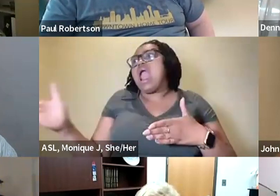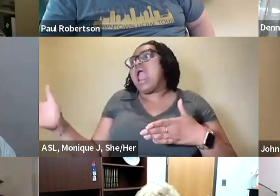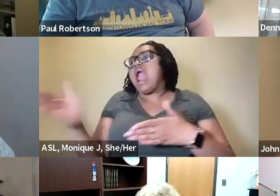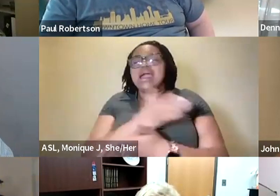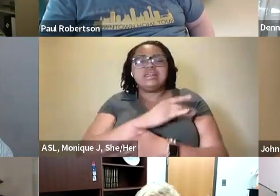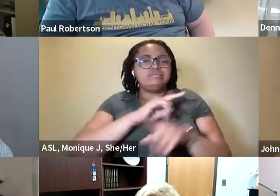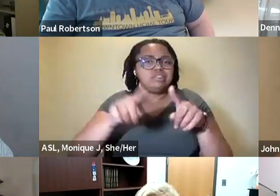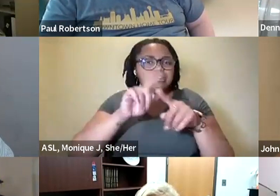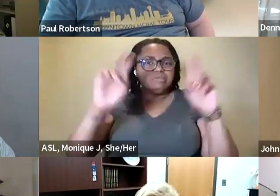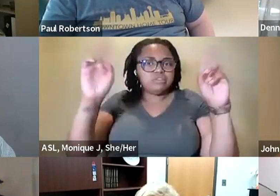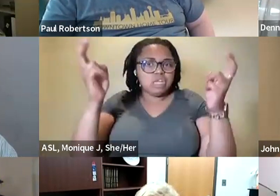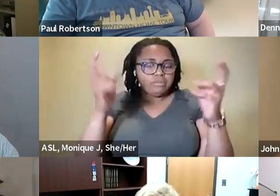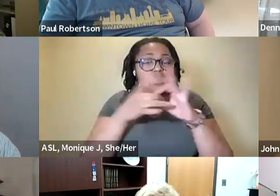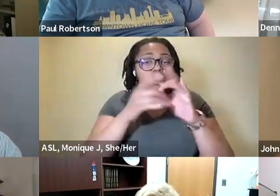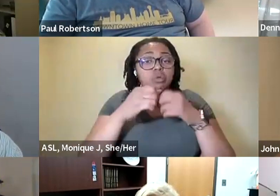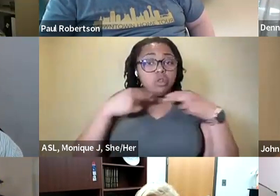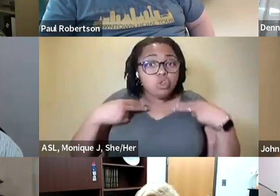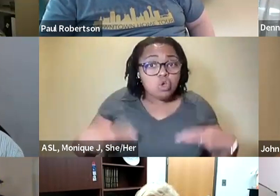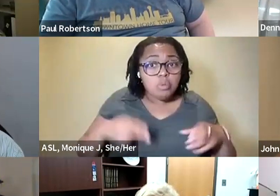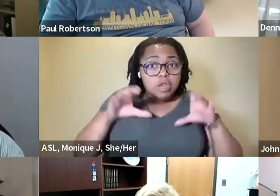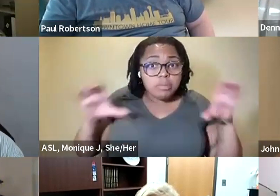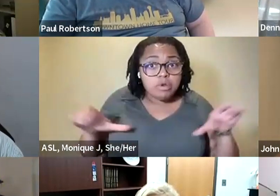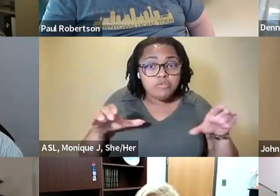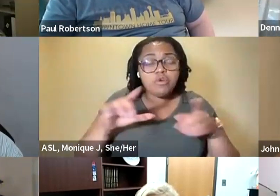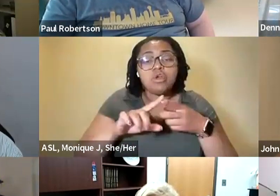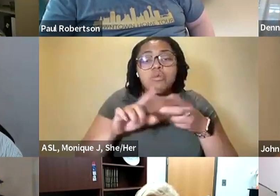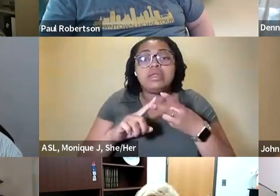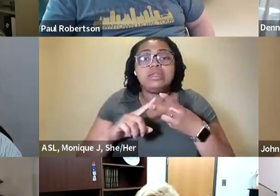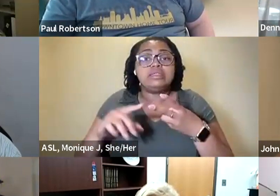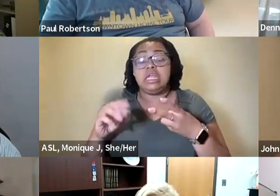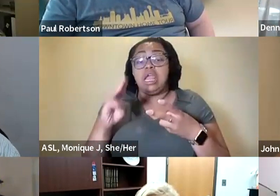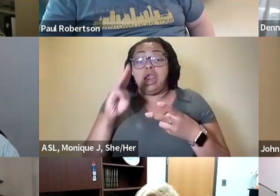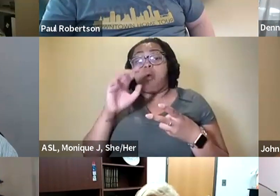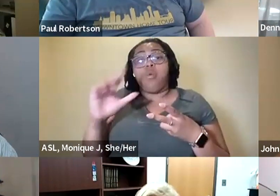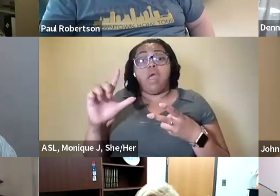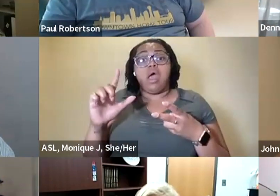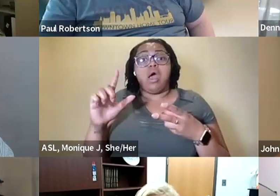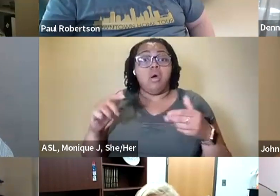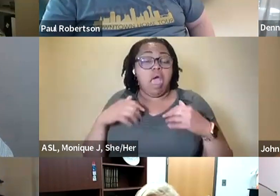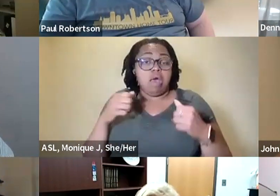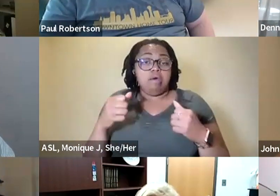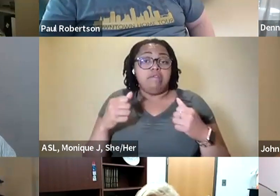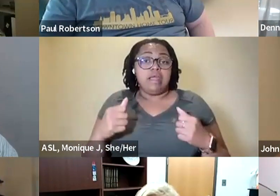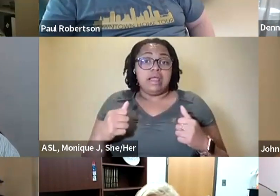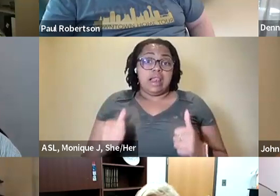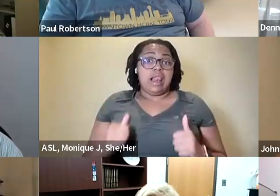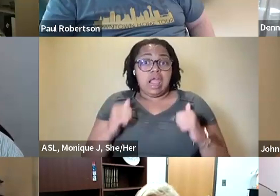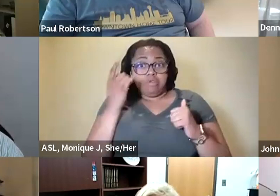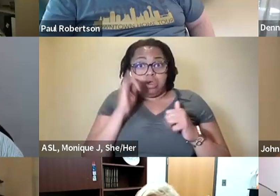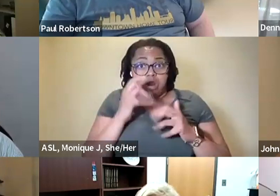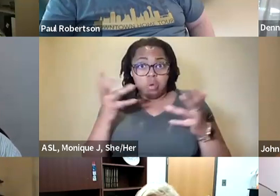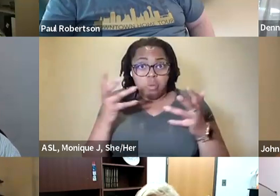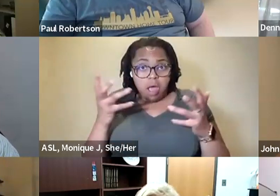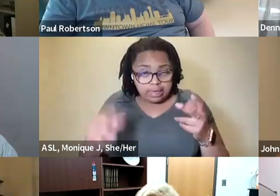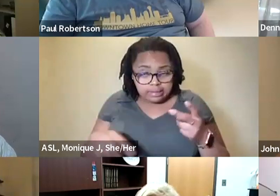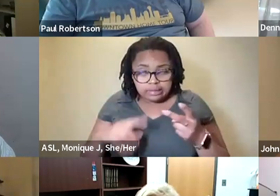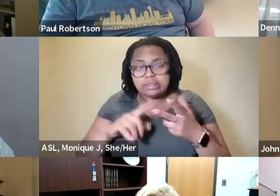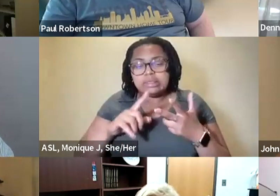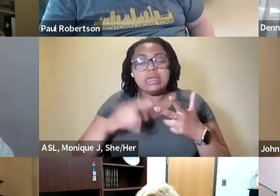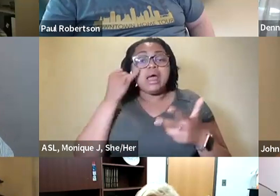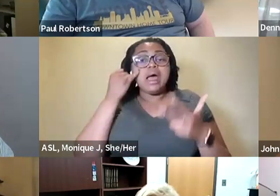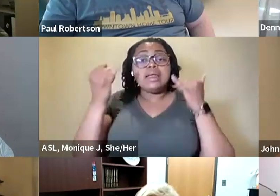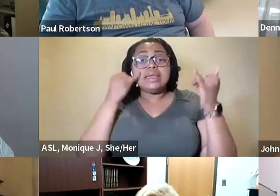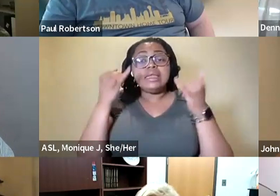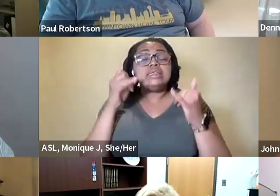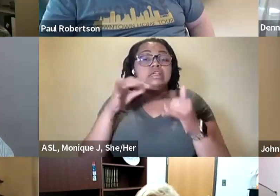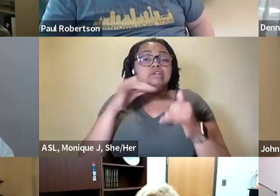human performance and well-being, you know, what it is to live a good, happy life, for ideas of